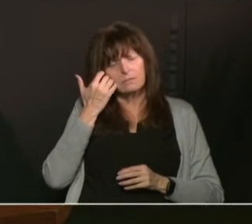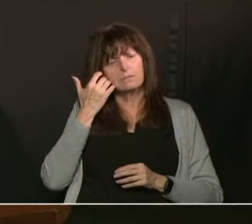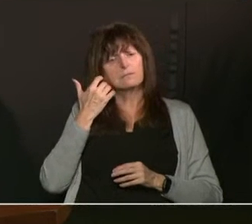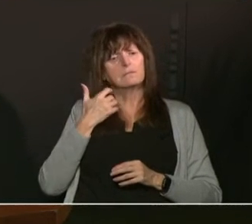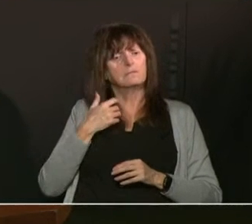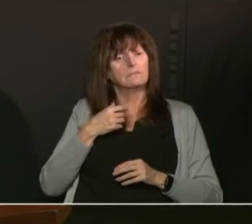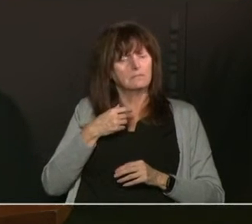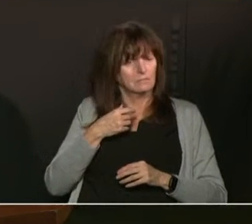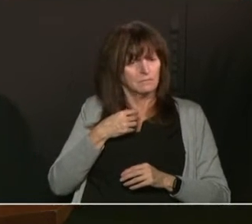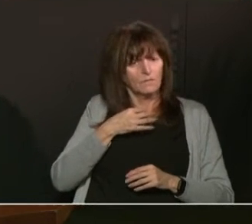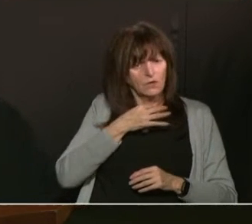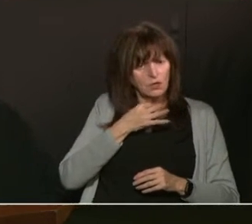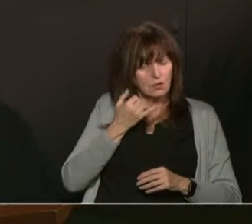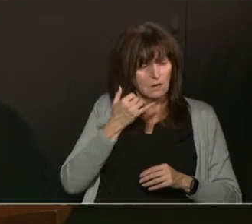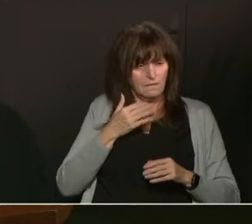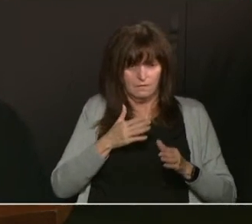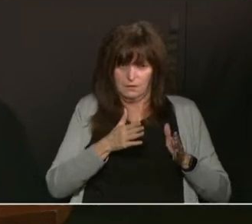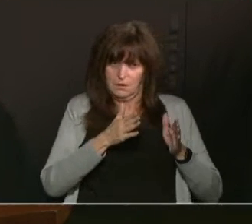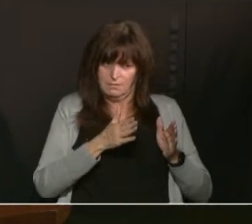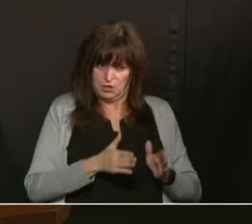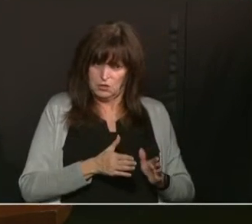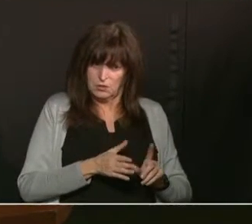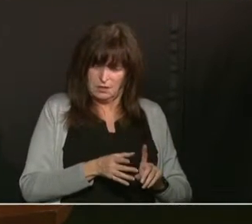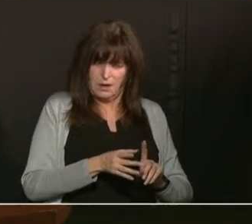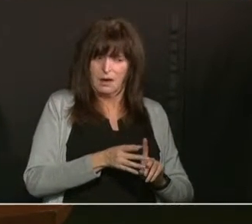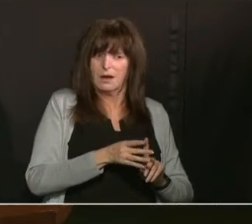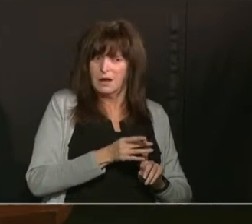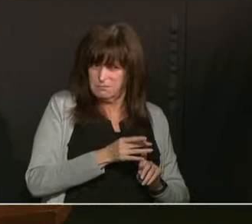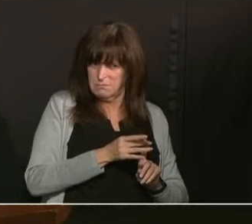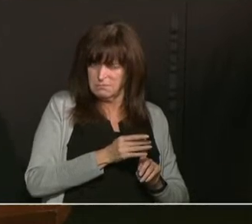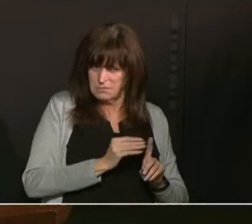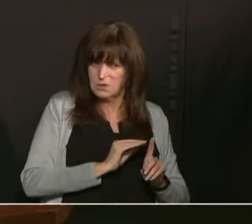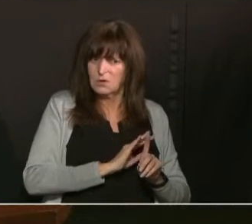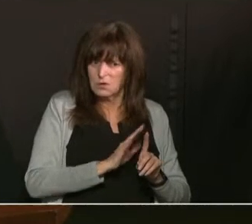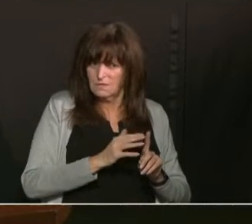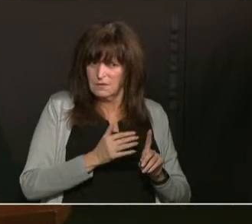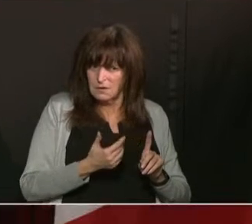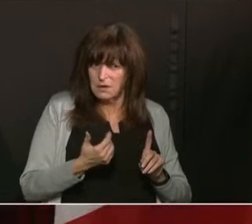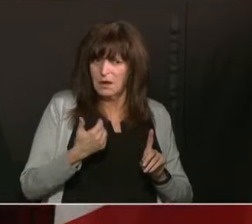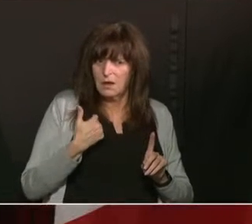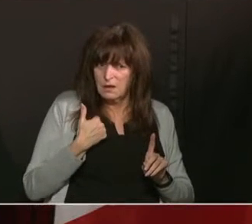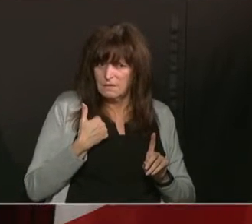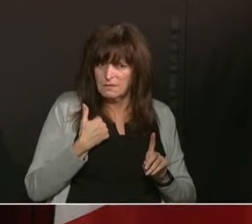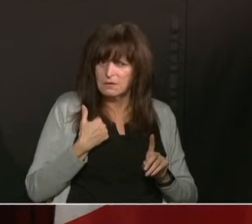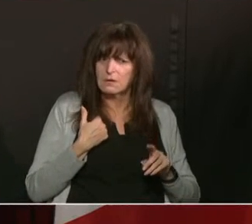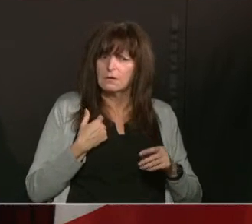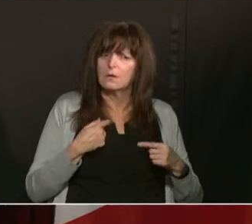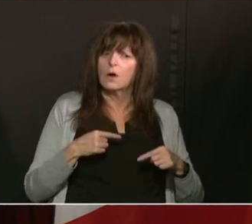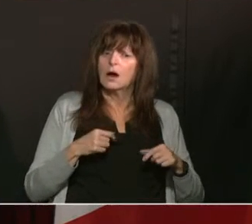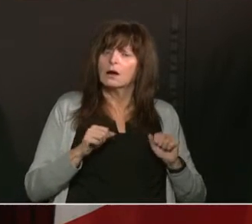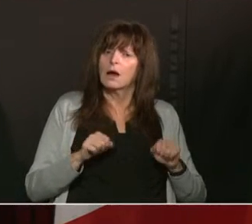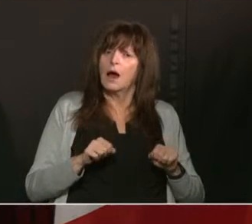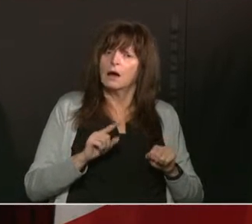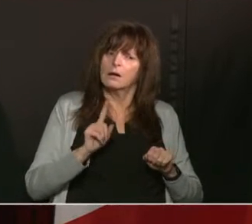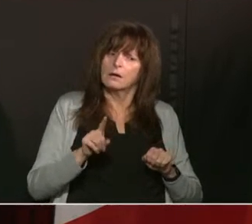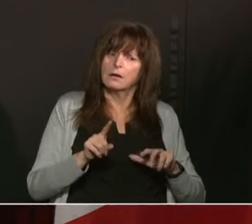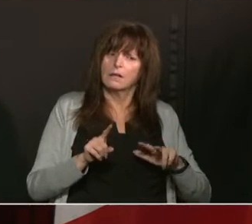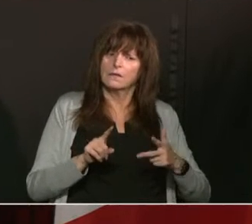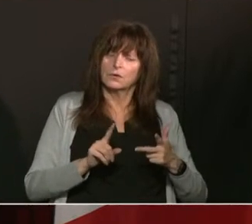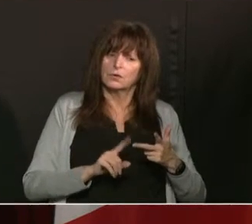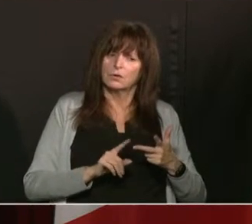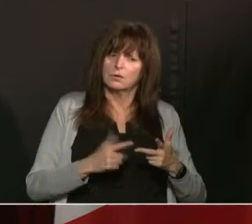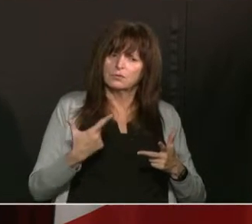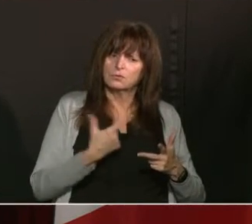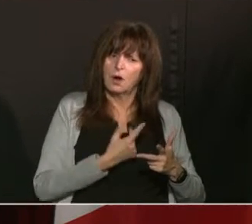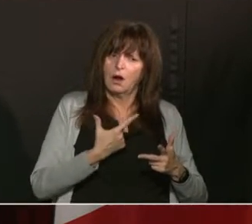and how long they should wait before making a booster appointment and getting the booster. Yeah, NACI usually, the last